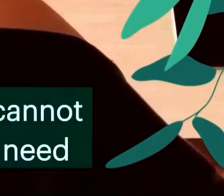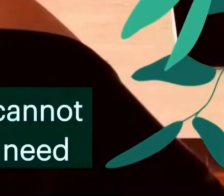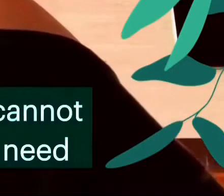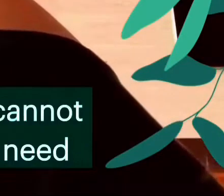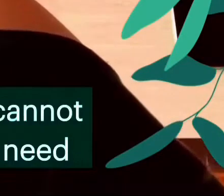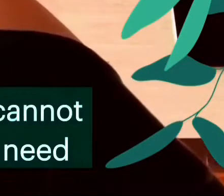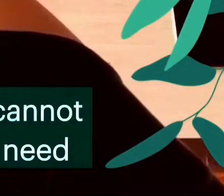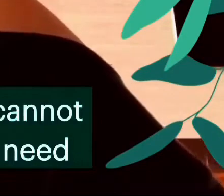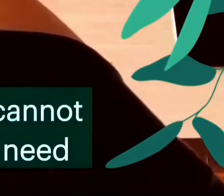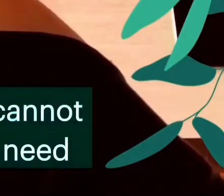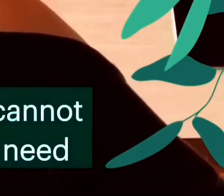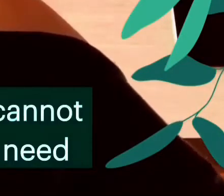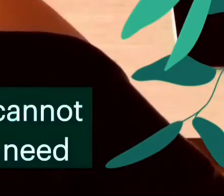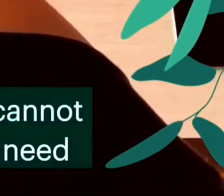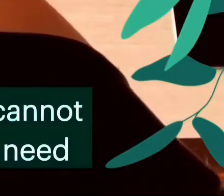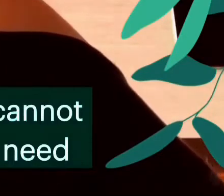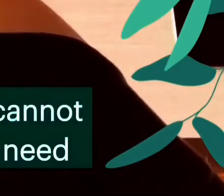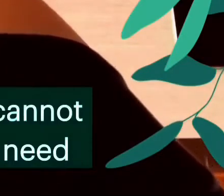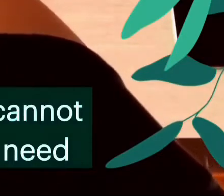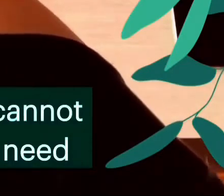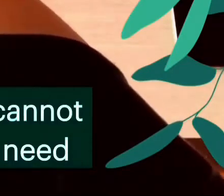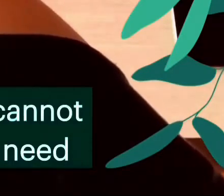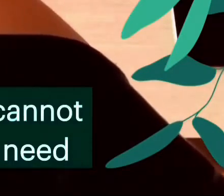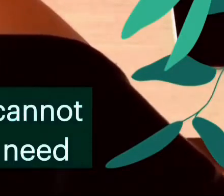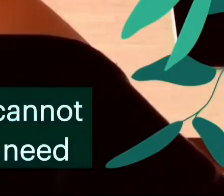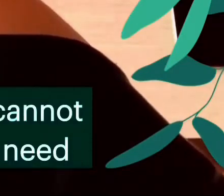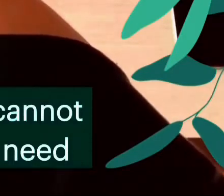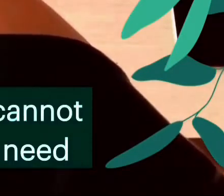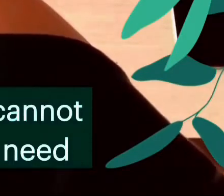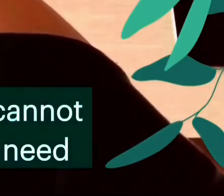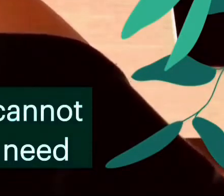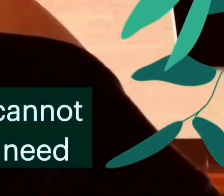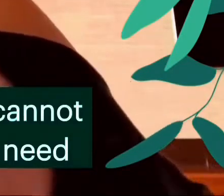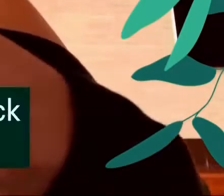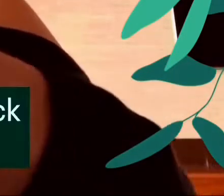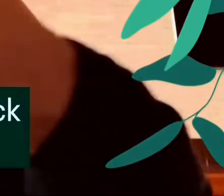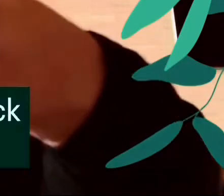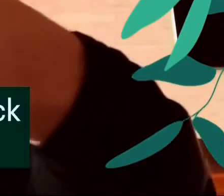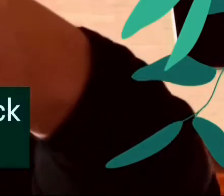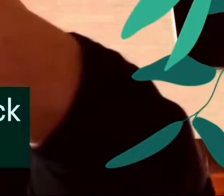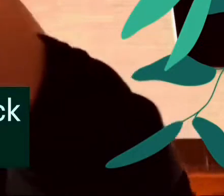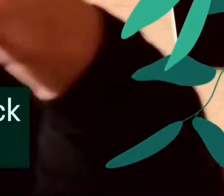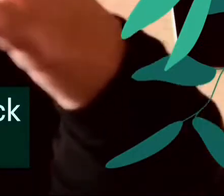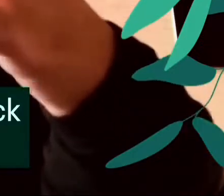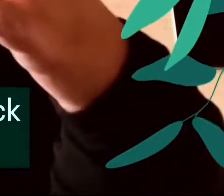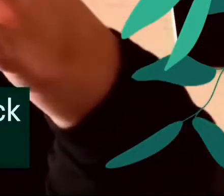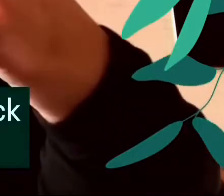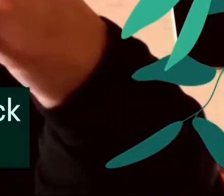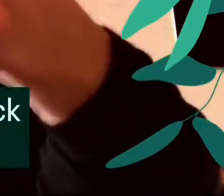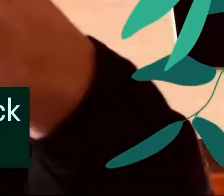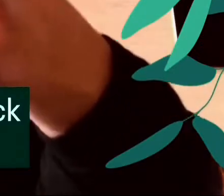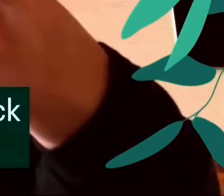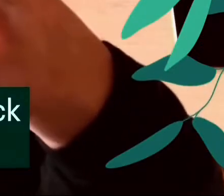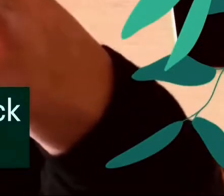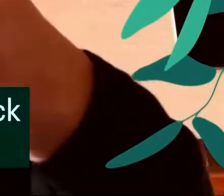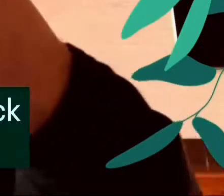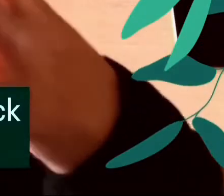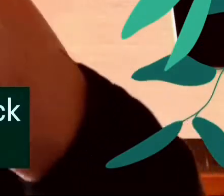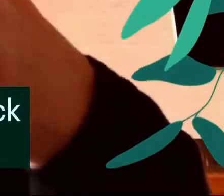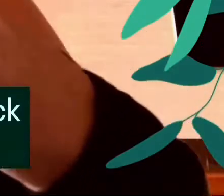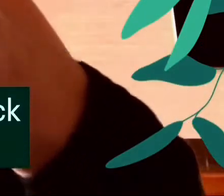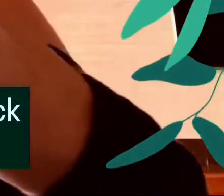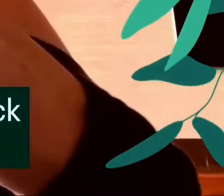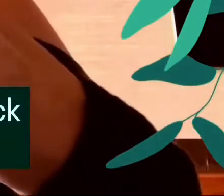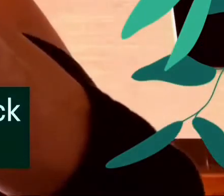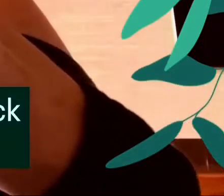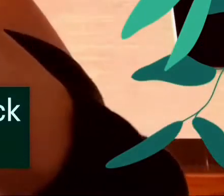to those who said we actually cannot pull our many selves apart, and we need to envision futures that are thick with all that